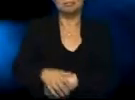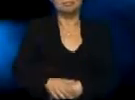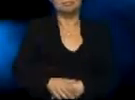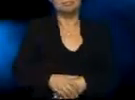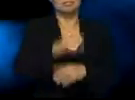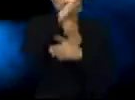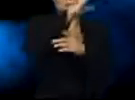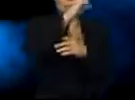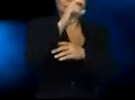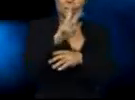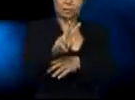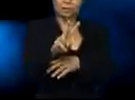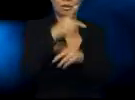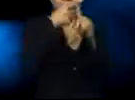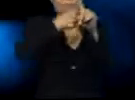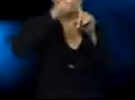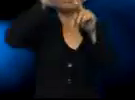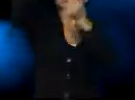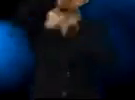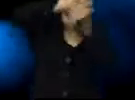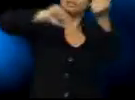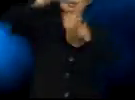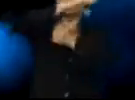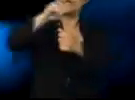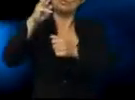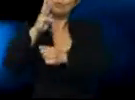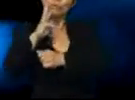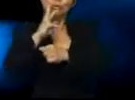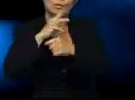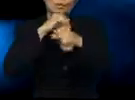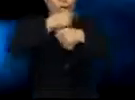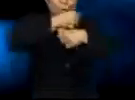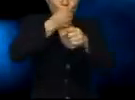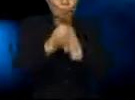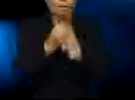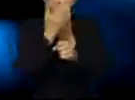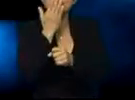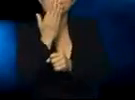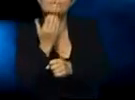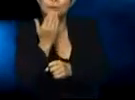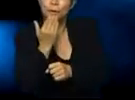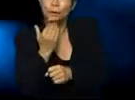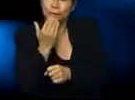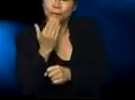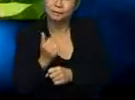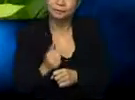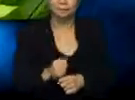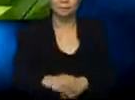Carbon dioxide from the air and water to produce glucose.